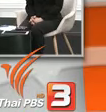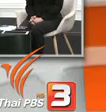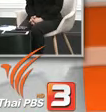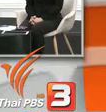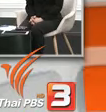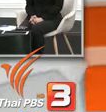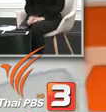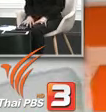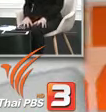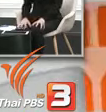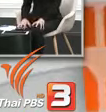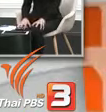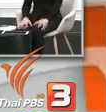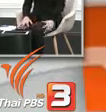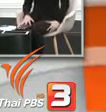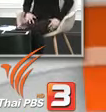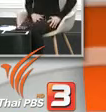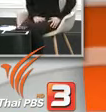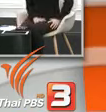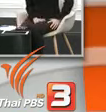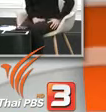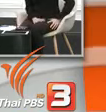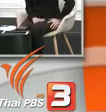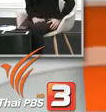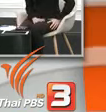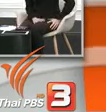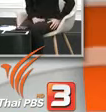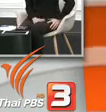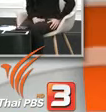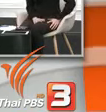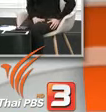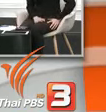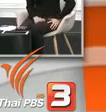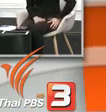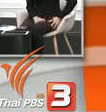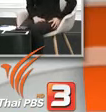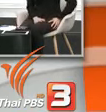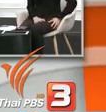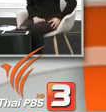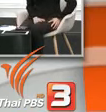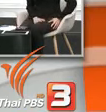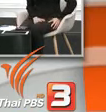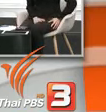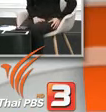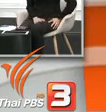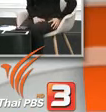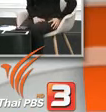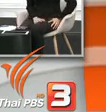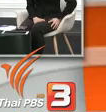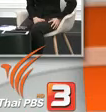in the International Civil Aviation Organization, the ICAO list. Remember, when Thailand